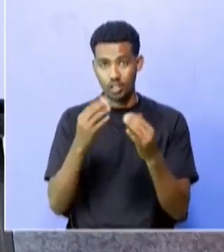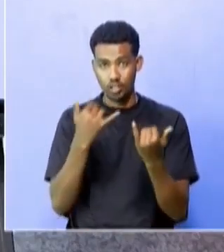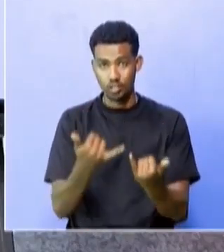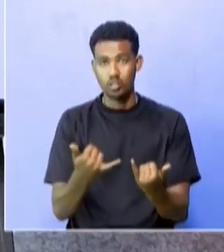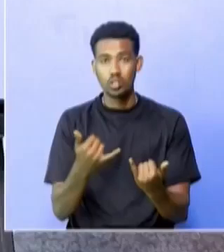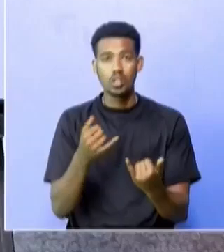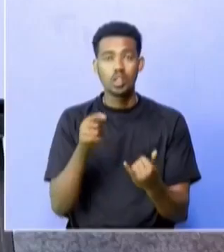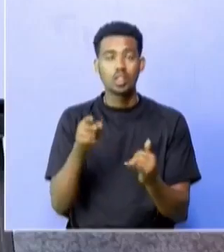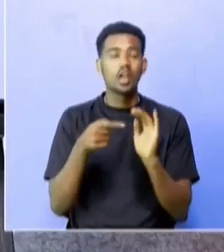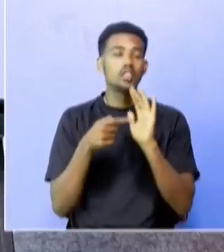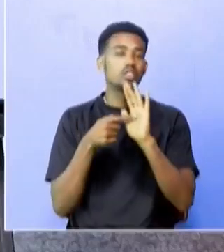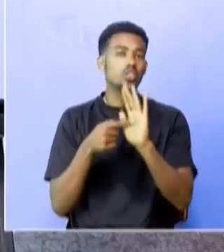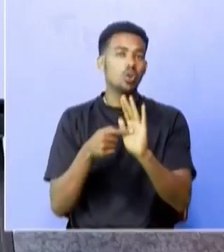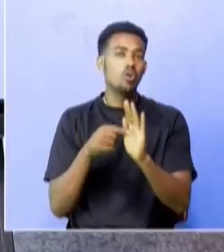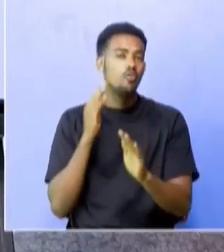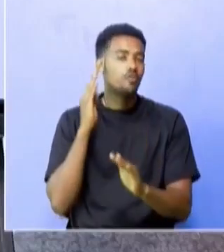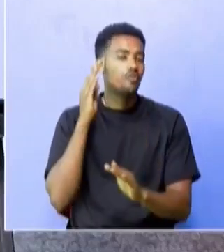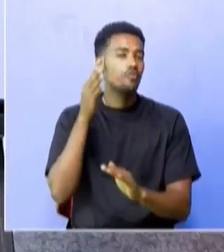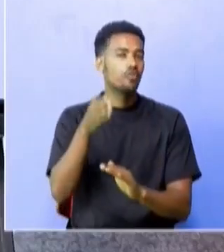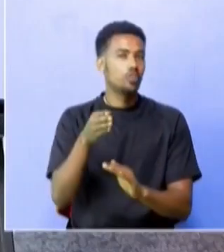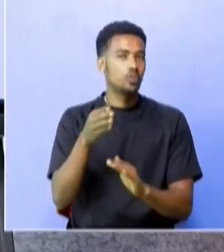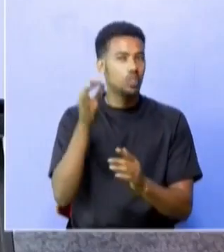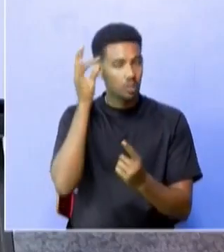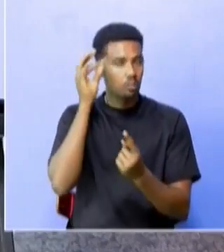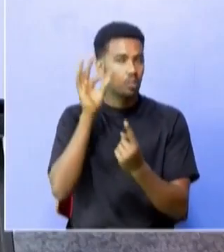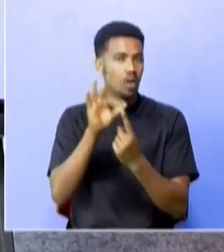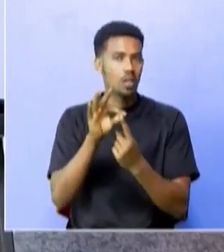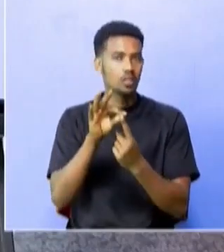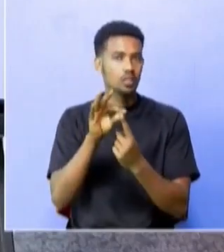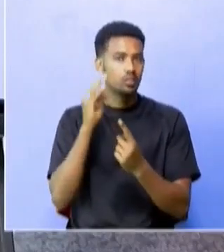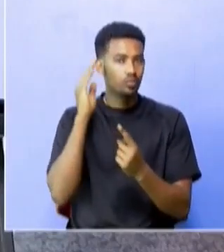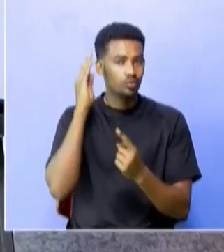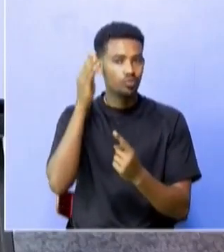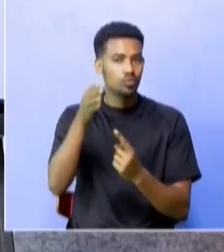that show future plan.